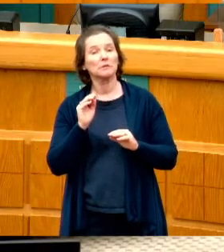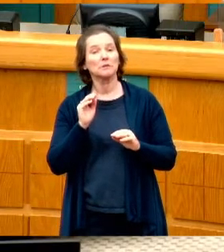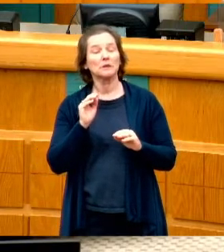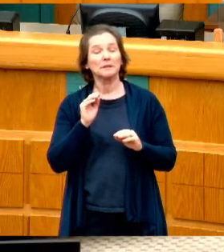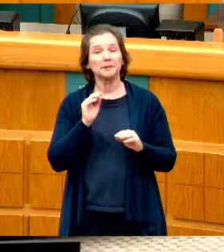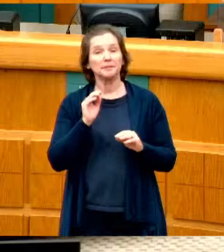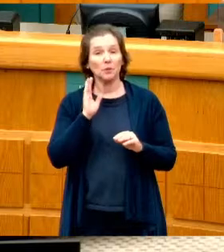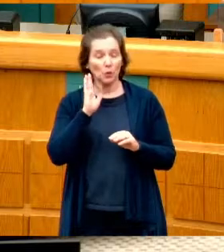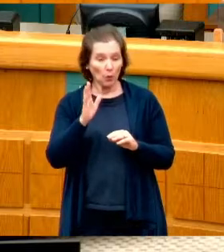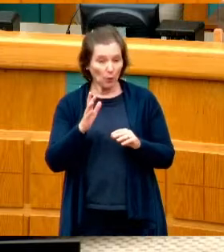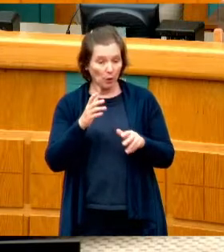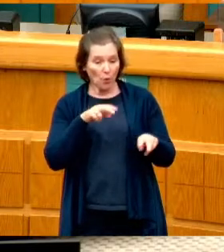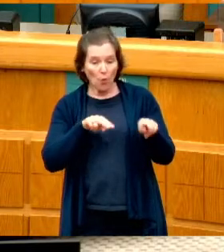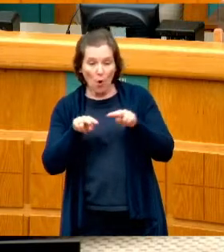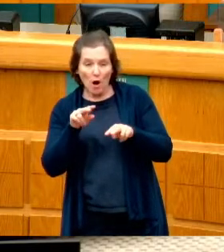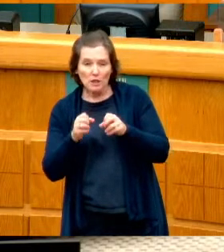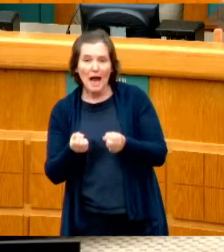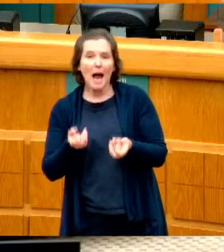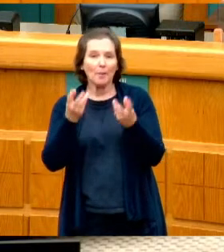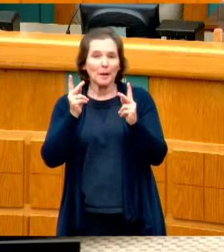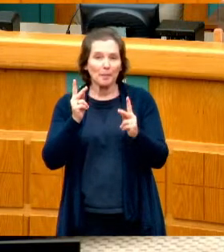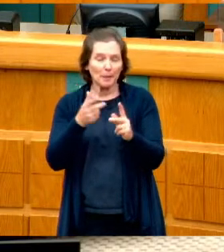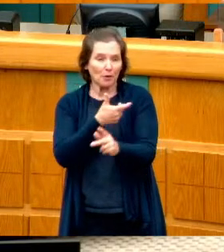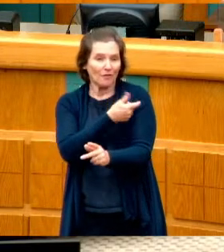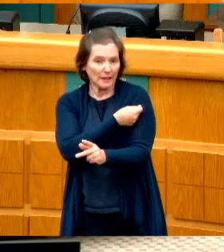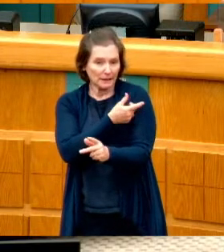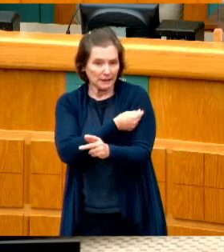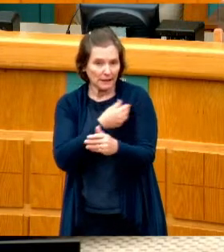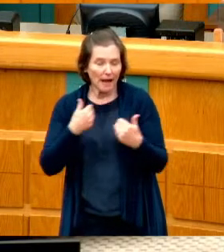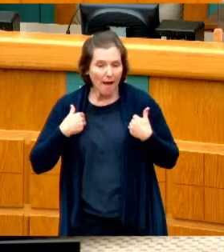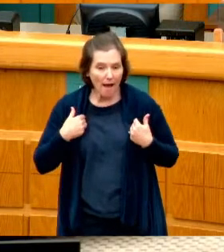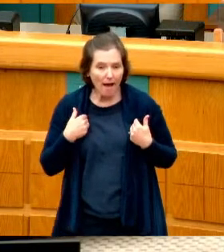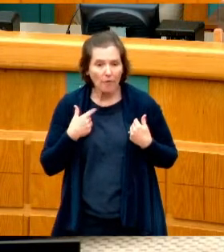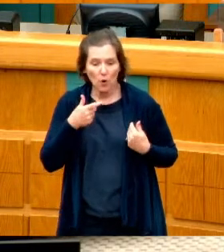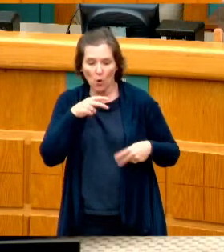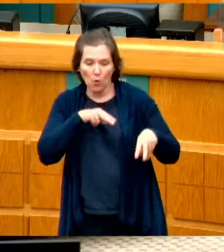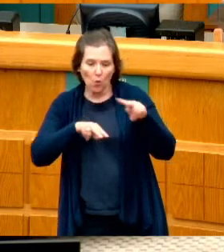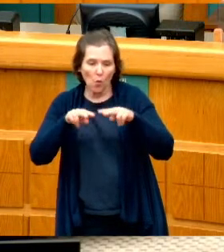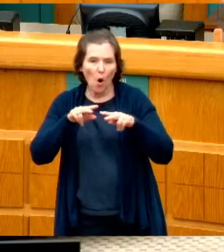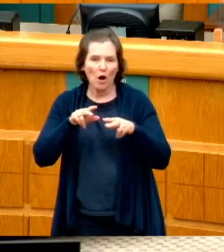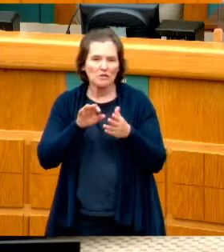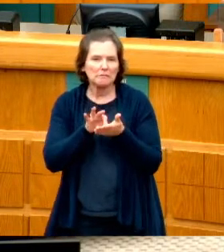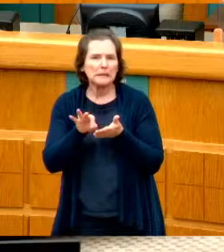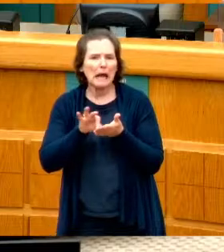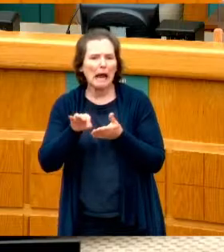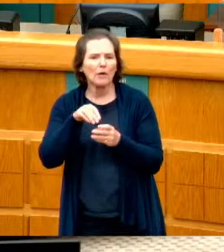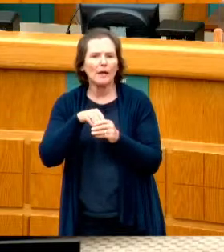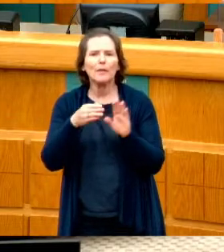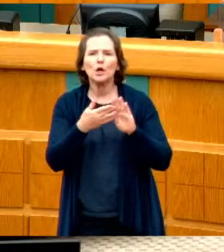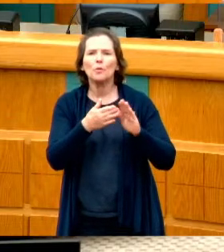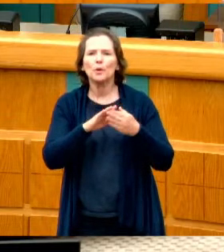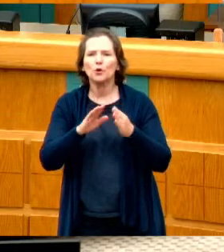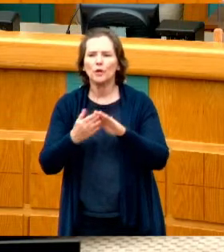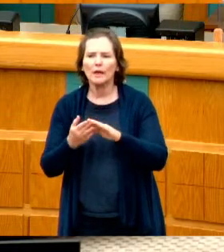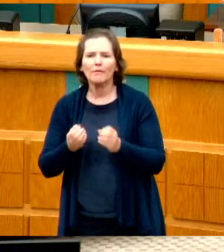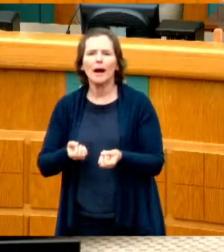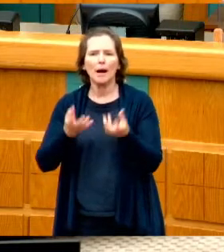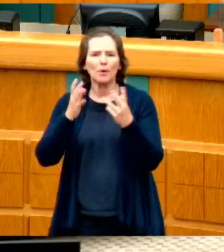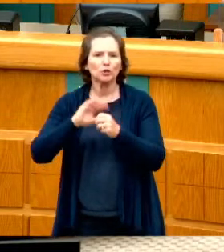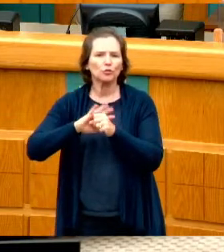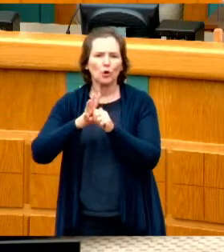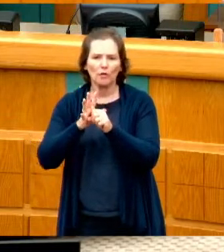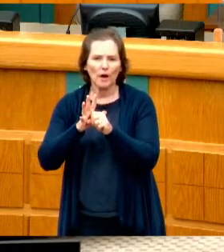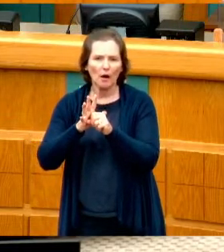in and how we're progressing as a community and vaccinating the community. But as we move forward